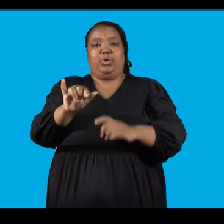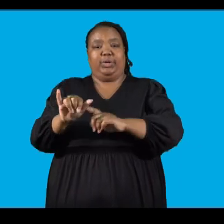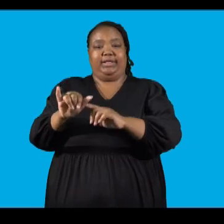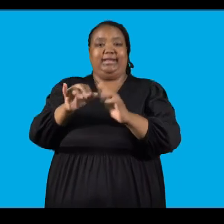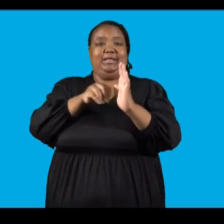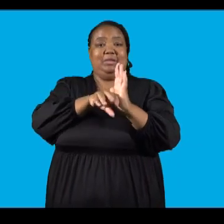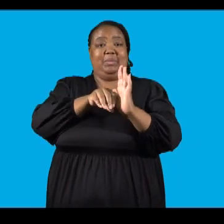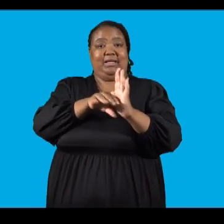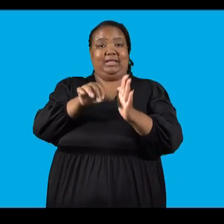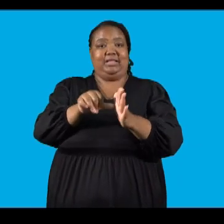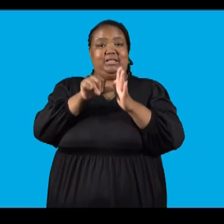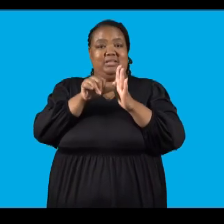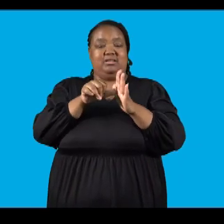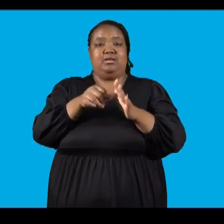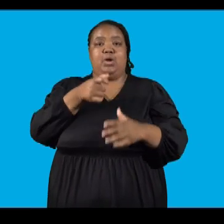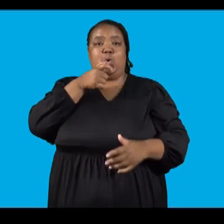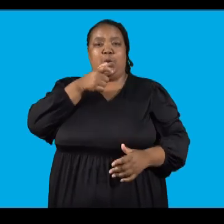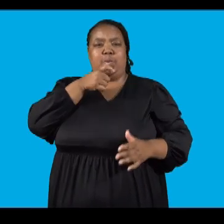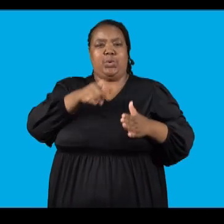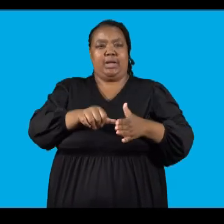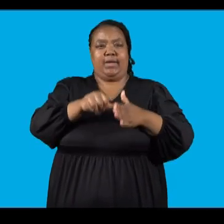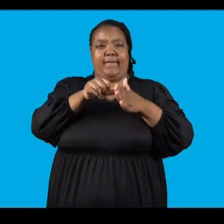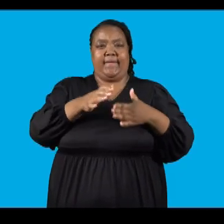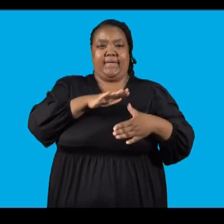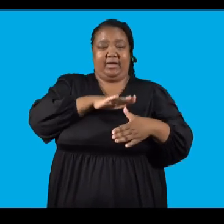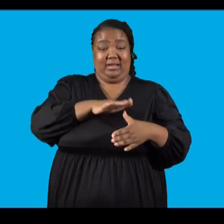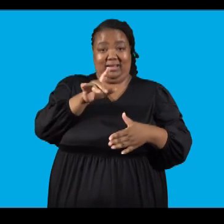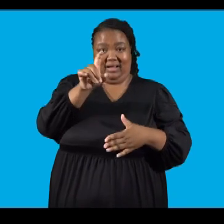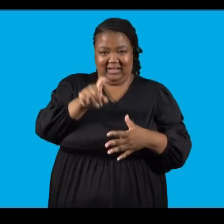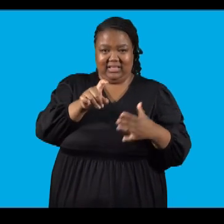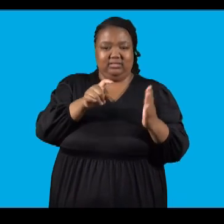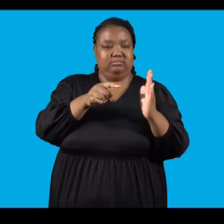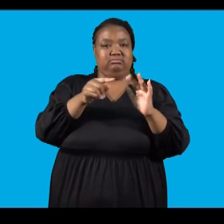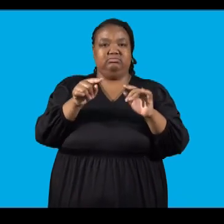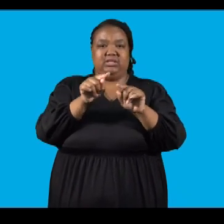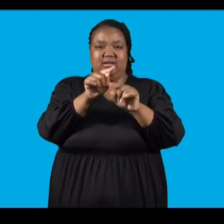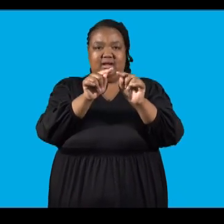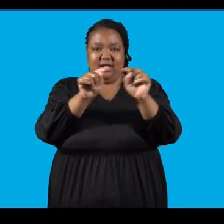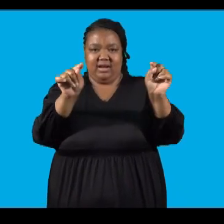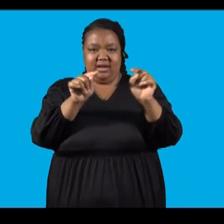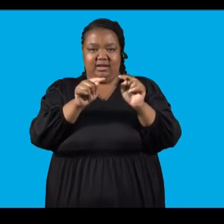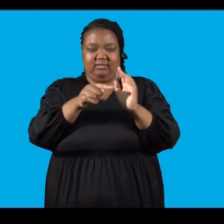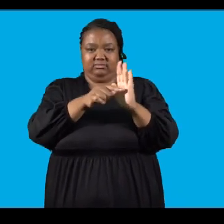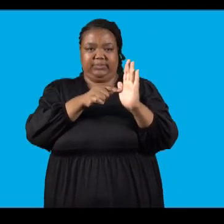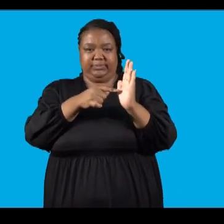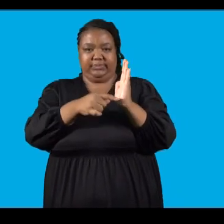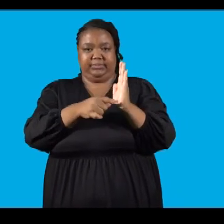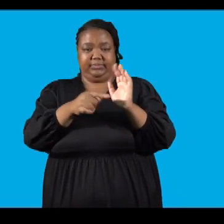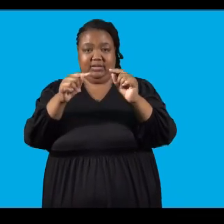So what is very important is to underline the key concept that is asked in the question for 8